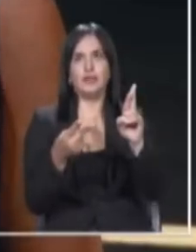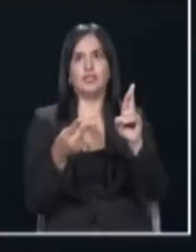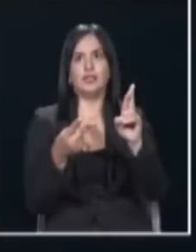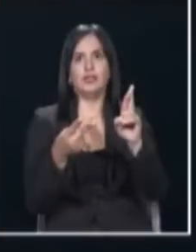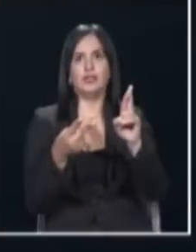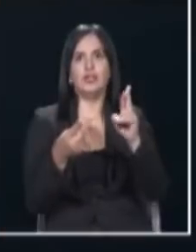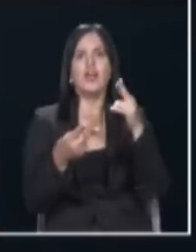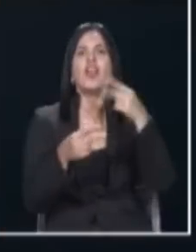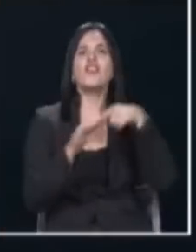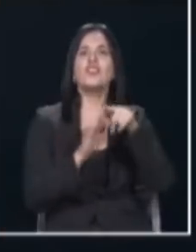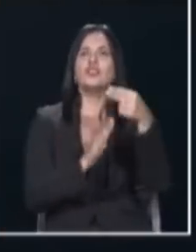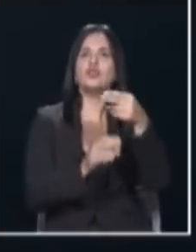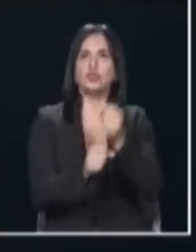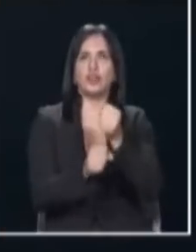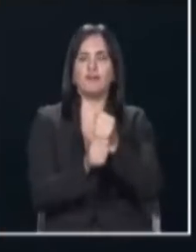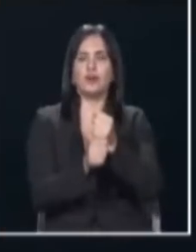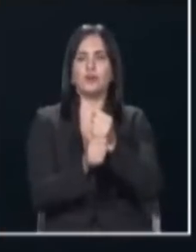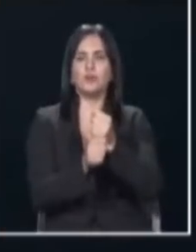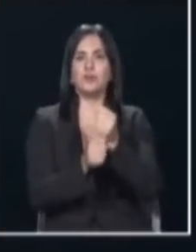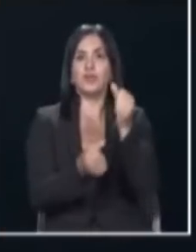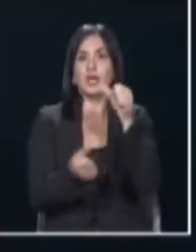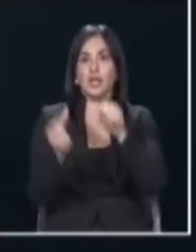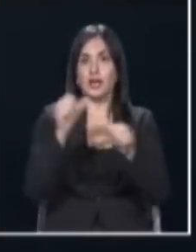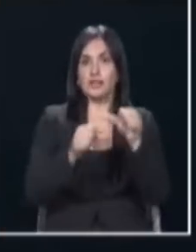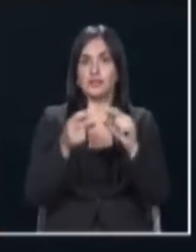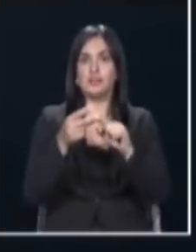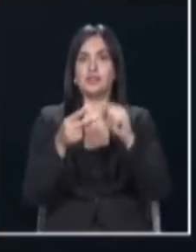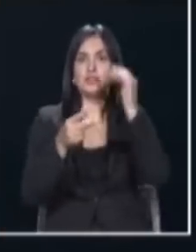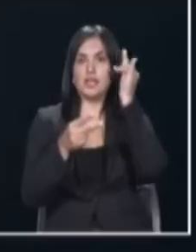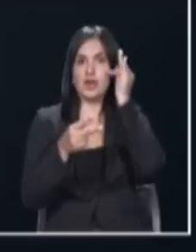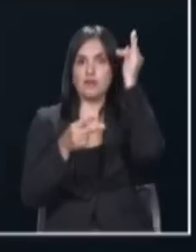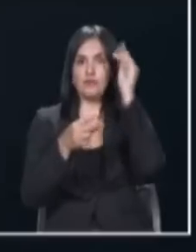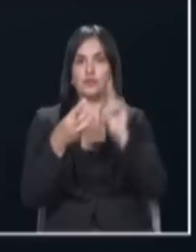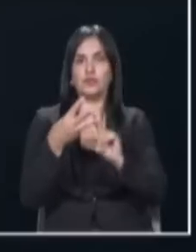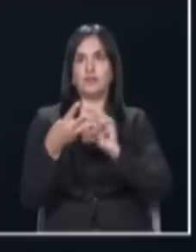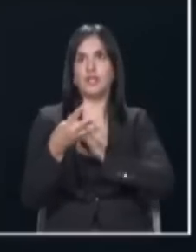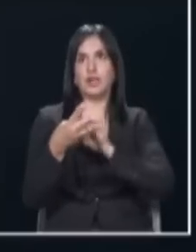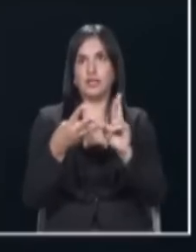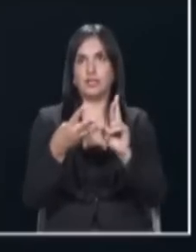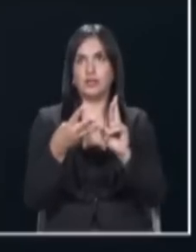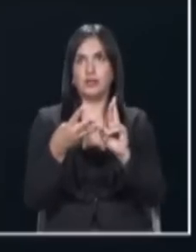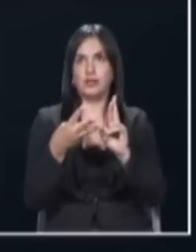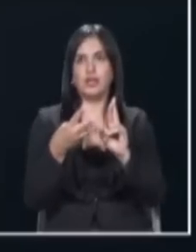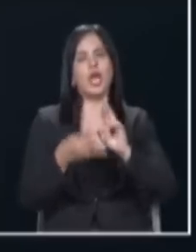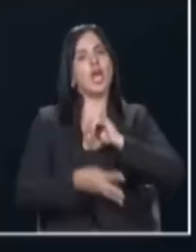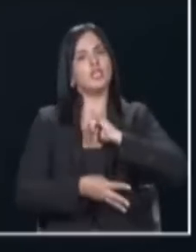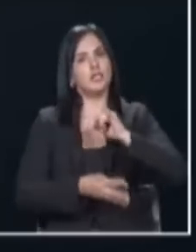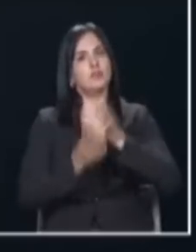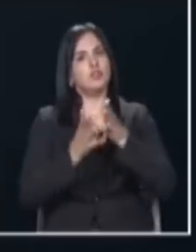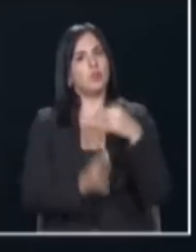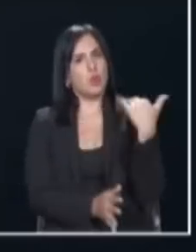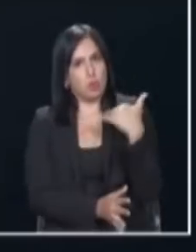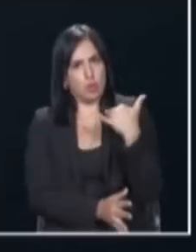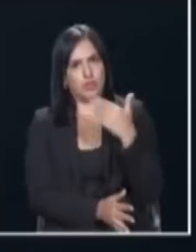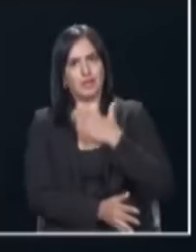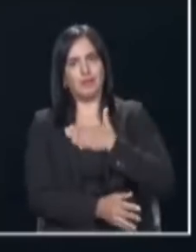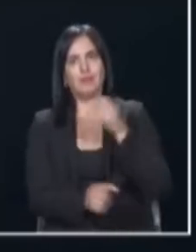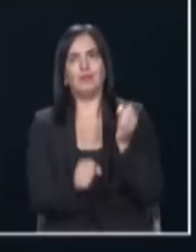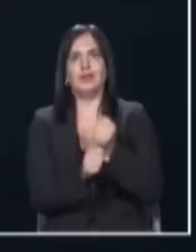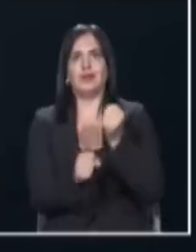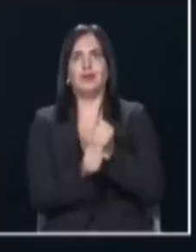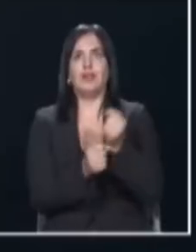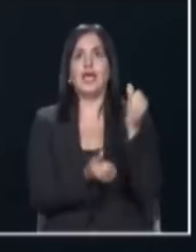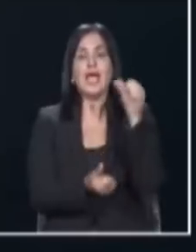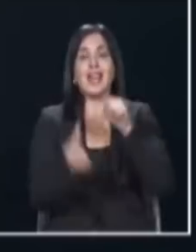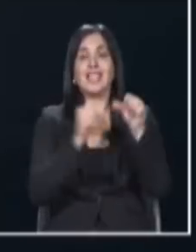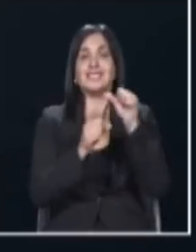work science philosophy and religion have all played a role in my work science has been